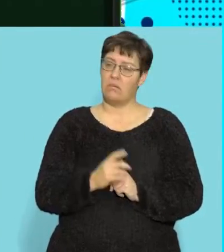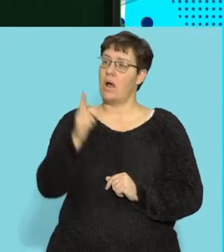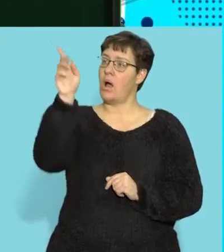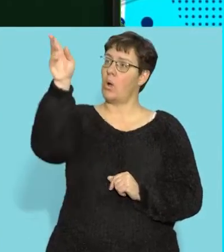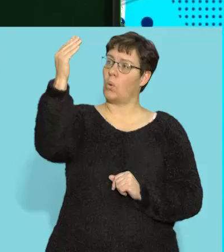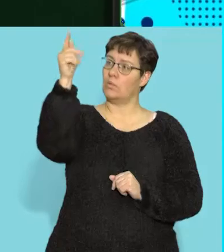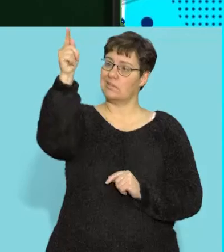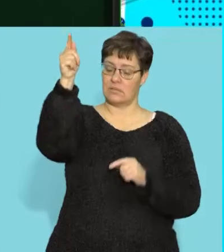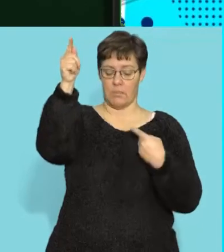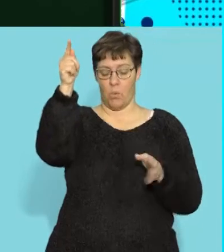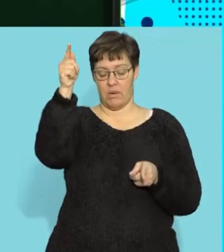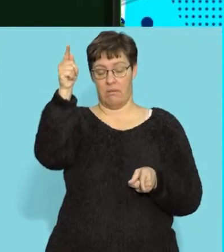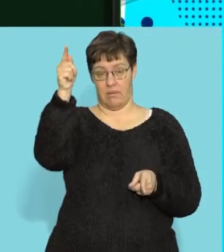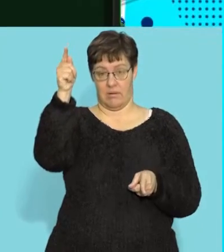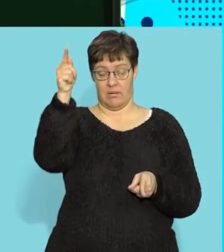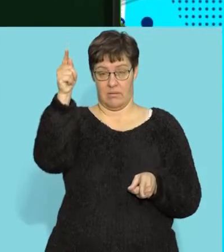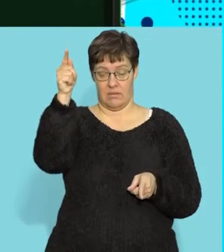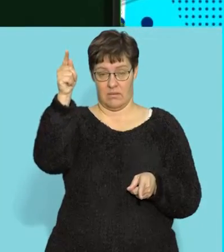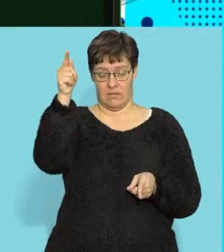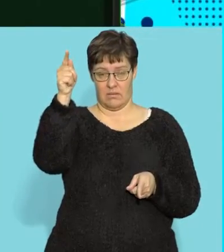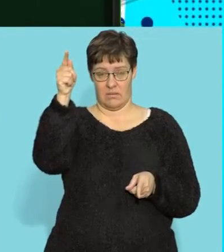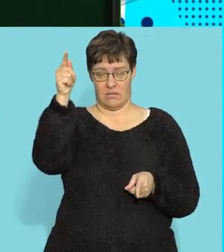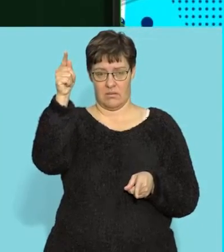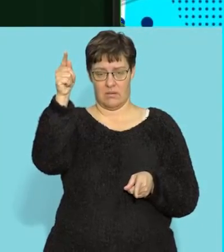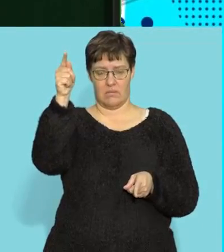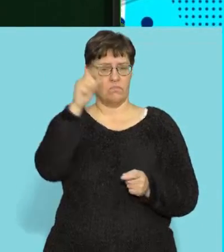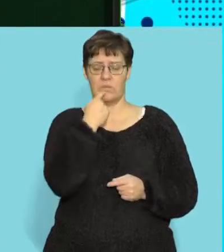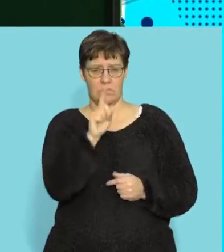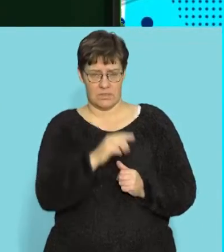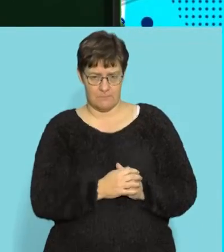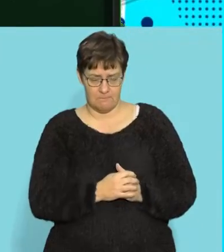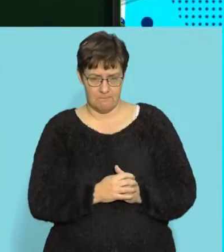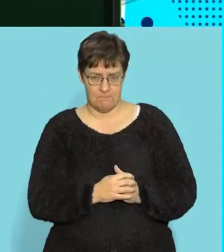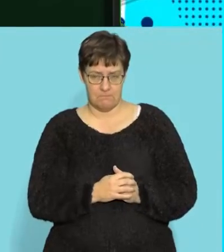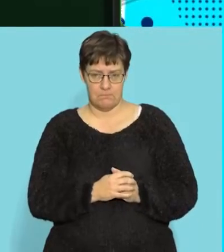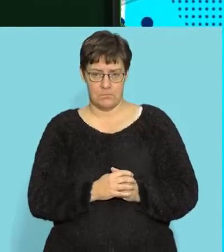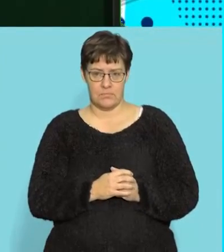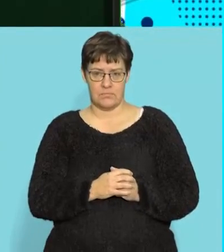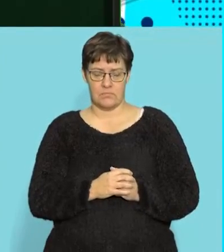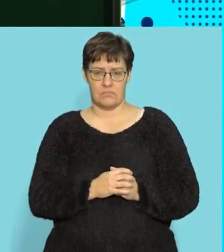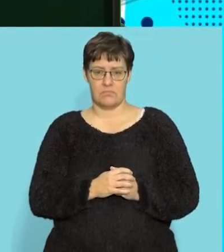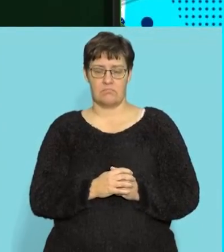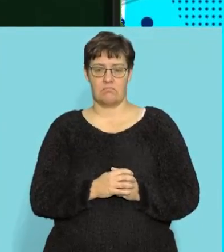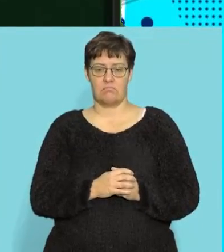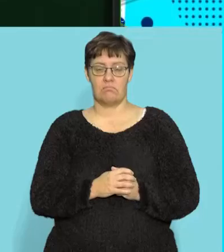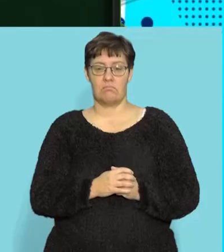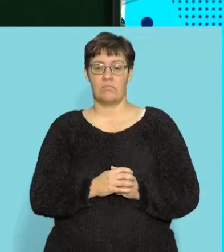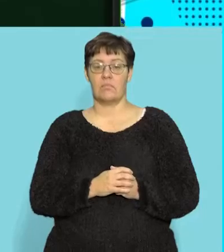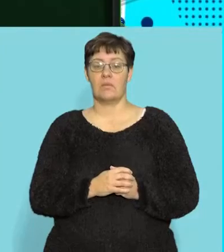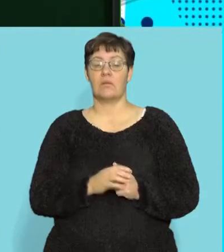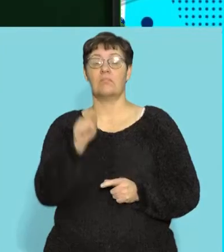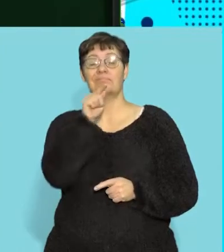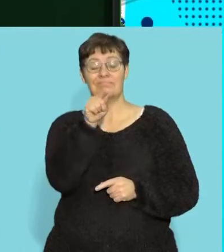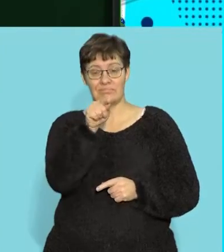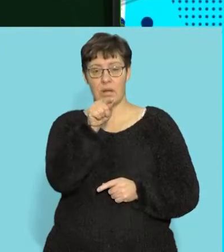closing switch S1. So if switch S1 is closed, in a nutshell, what are we saying? We are saying that the only 2 components that